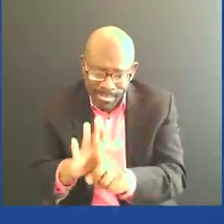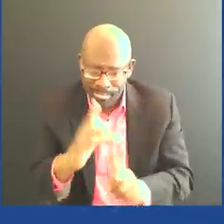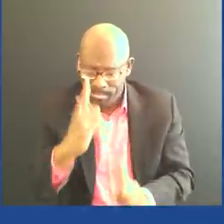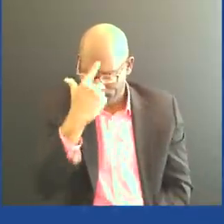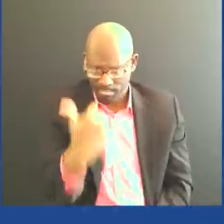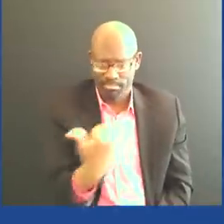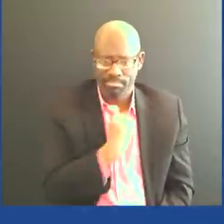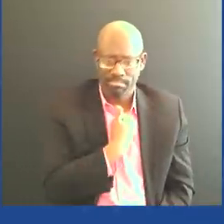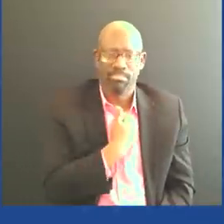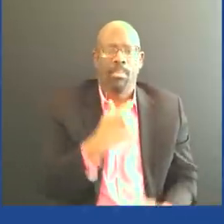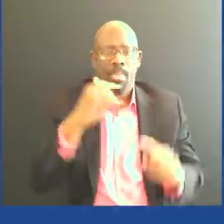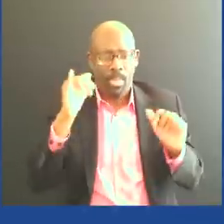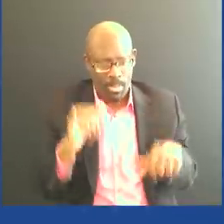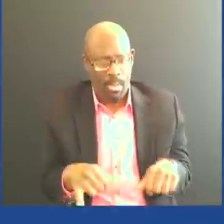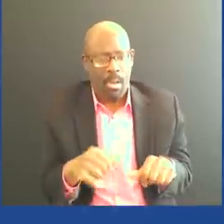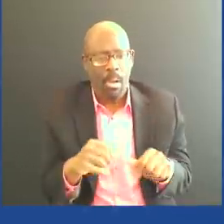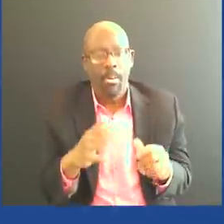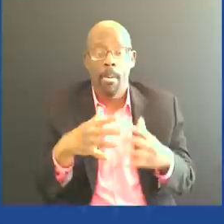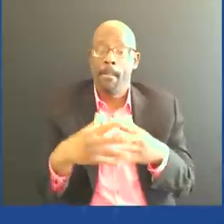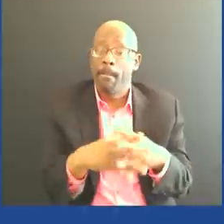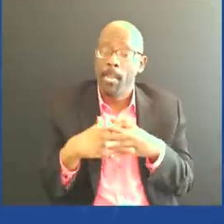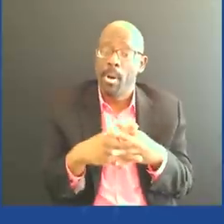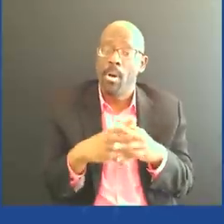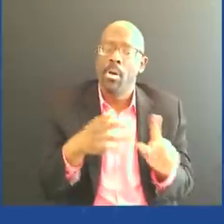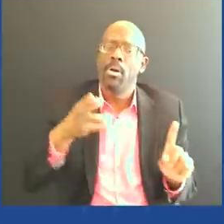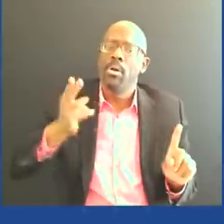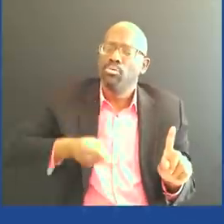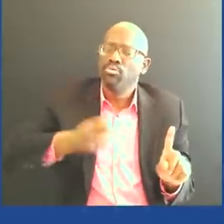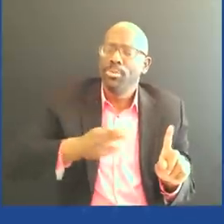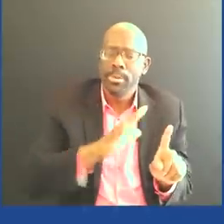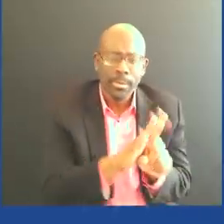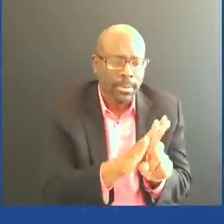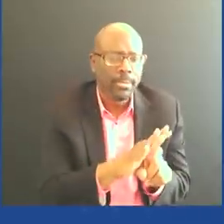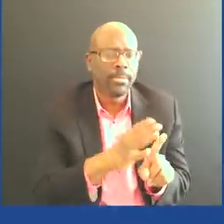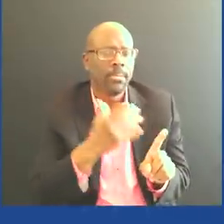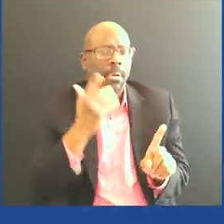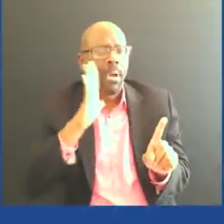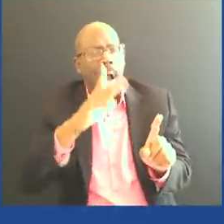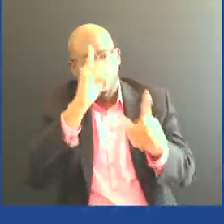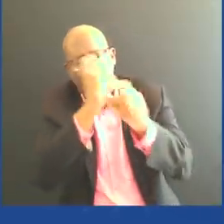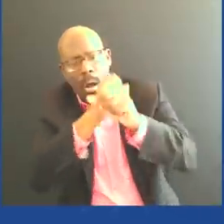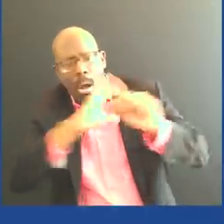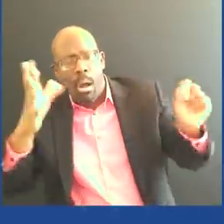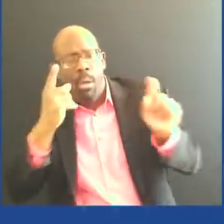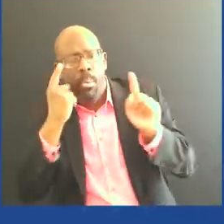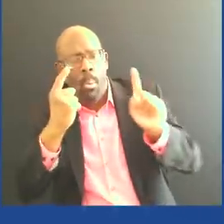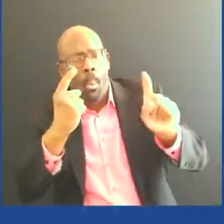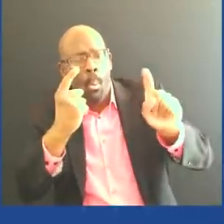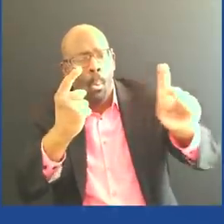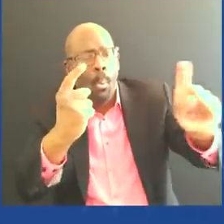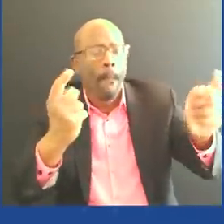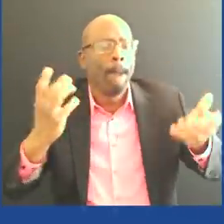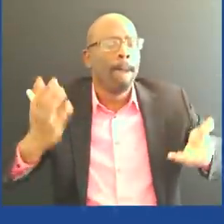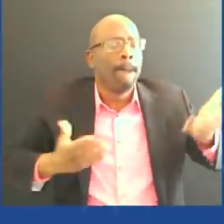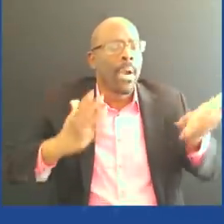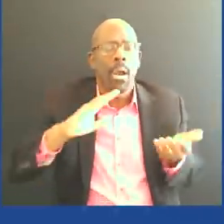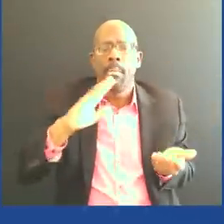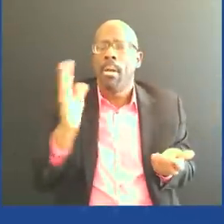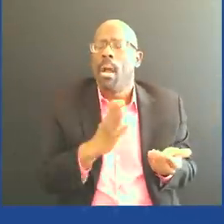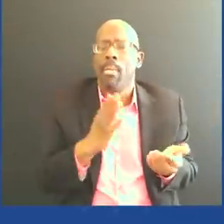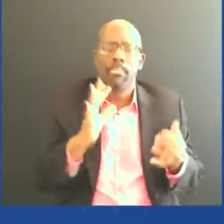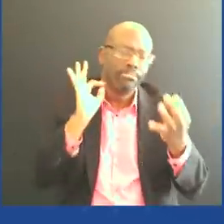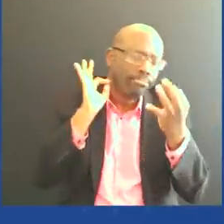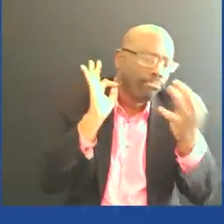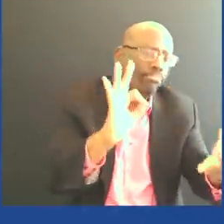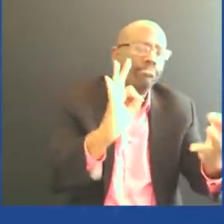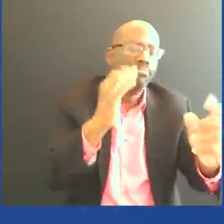toward perfection and toward justice, even knowing that we may never fully achieve them. The men who serve and will serve